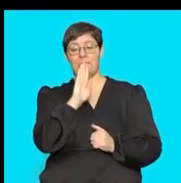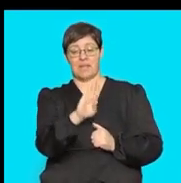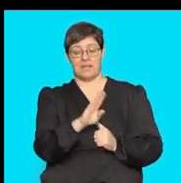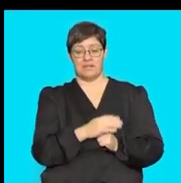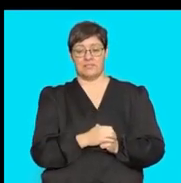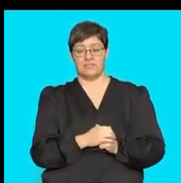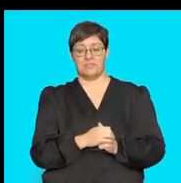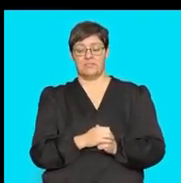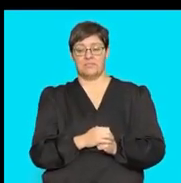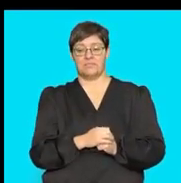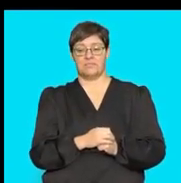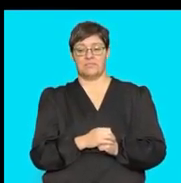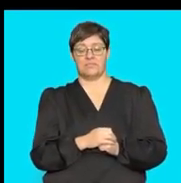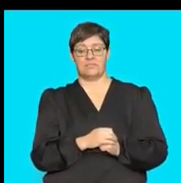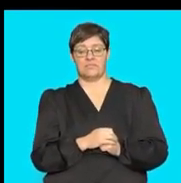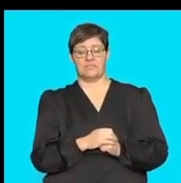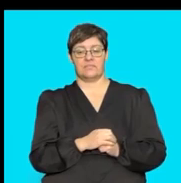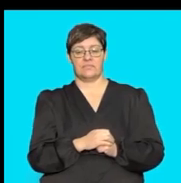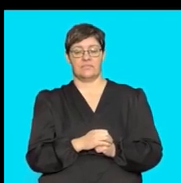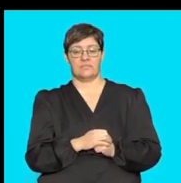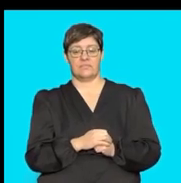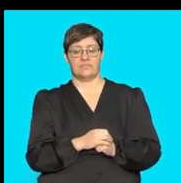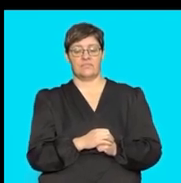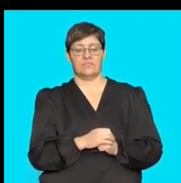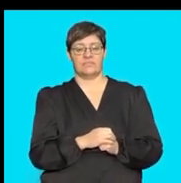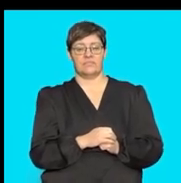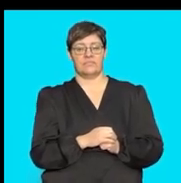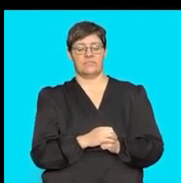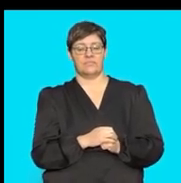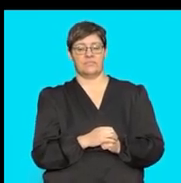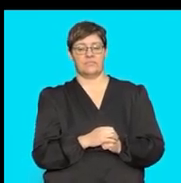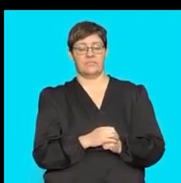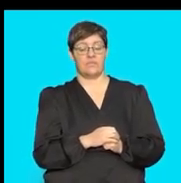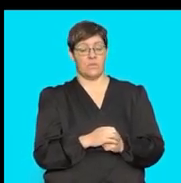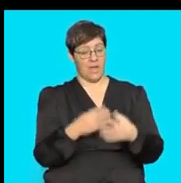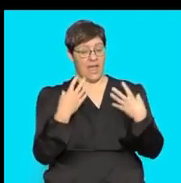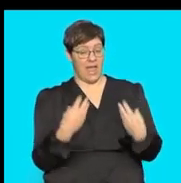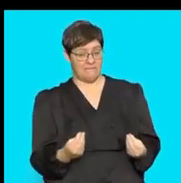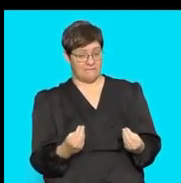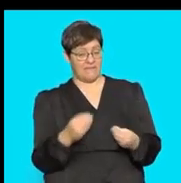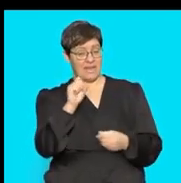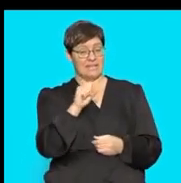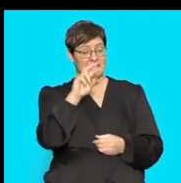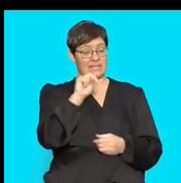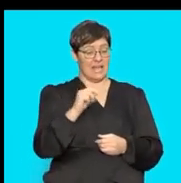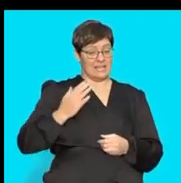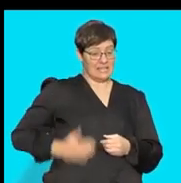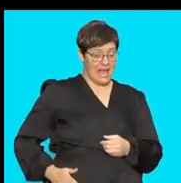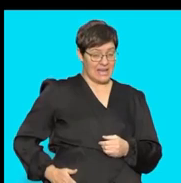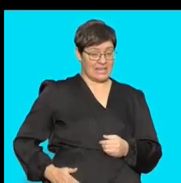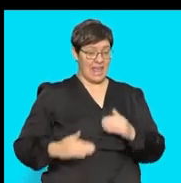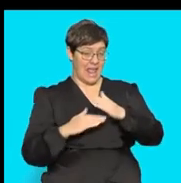that angle B is 36 degrees. Now, do we have our side angle